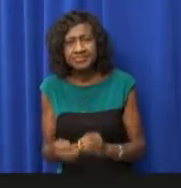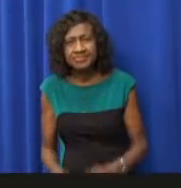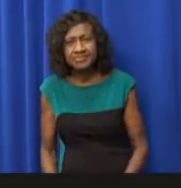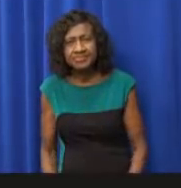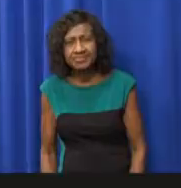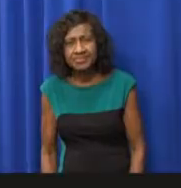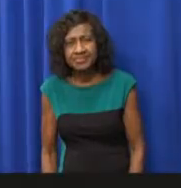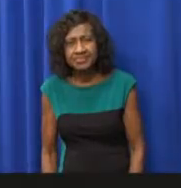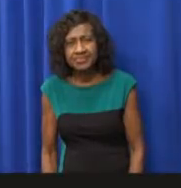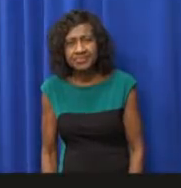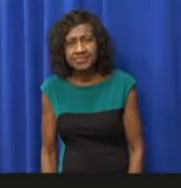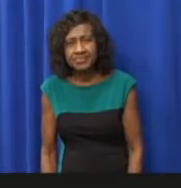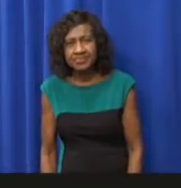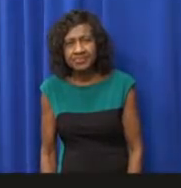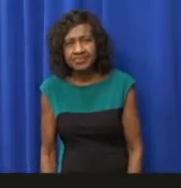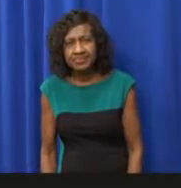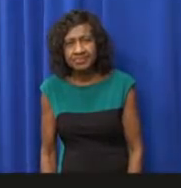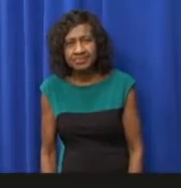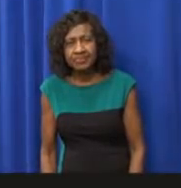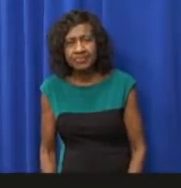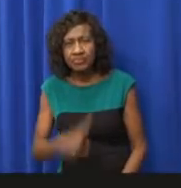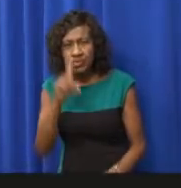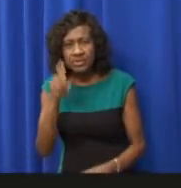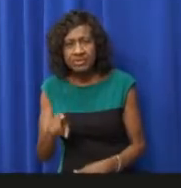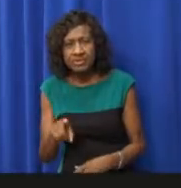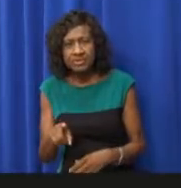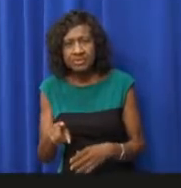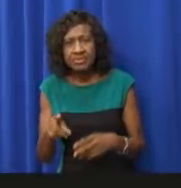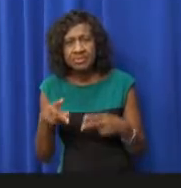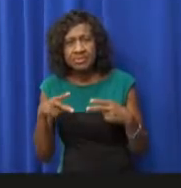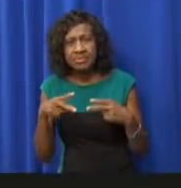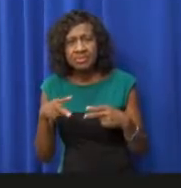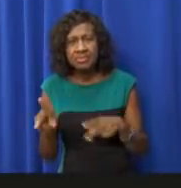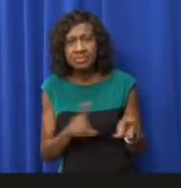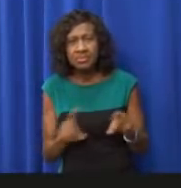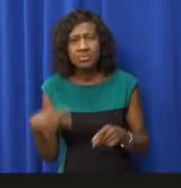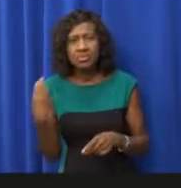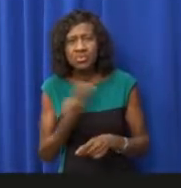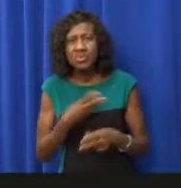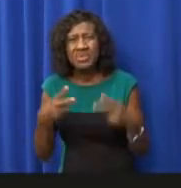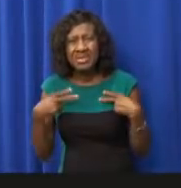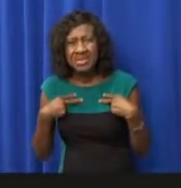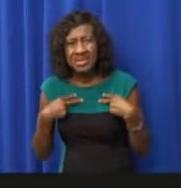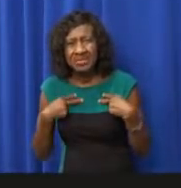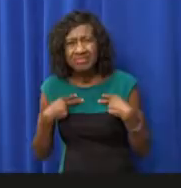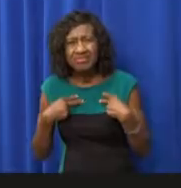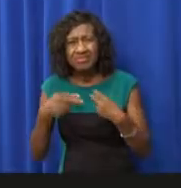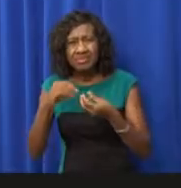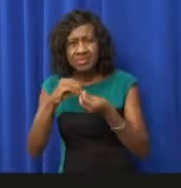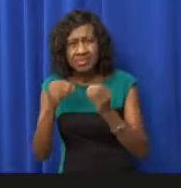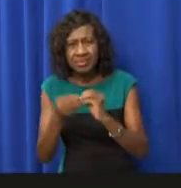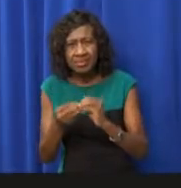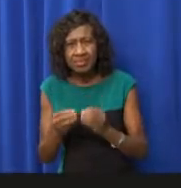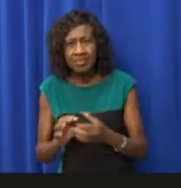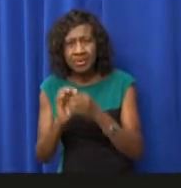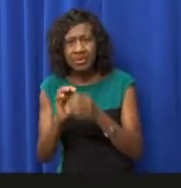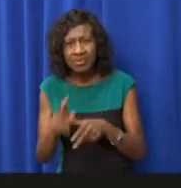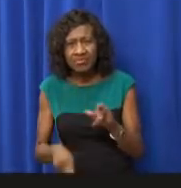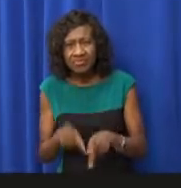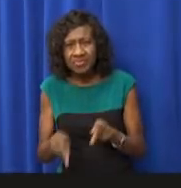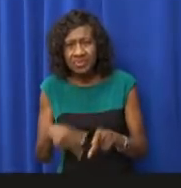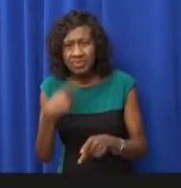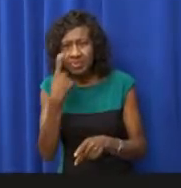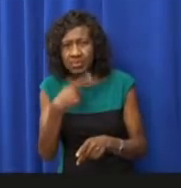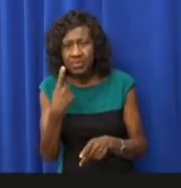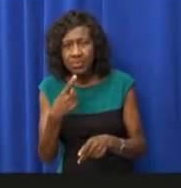interest, really. Did we keep or have we kept a running total of how many people were